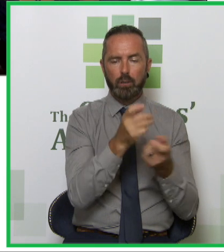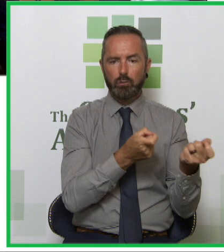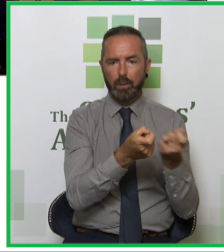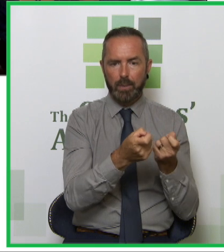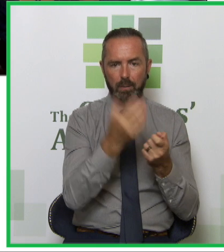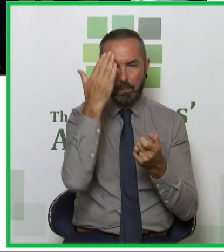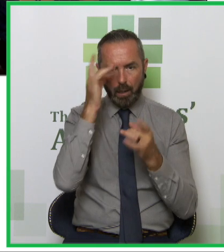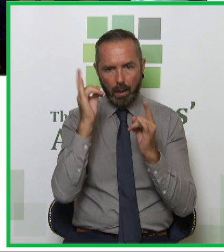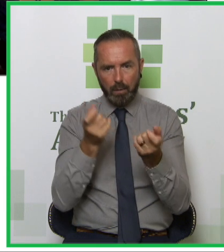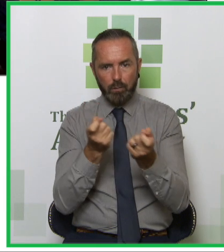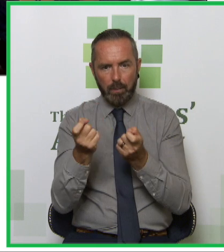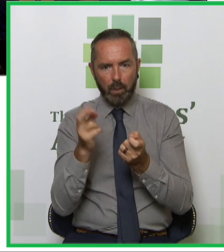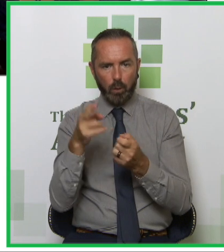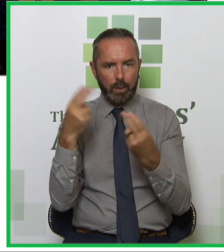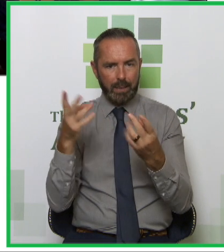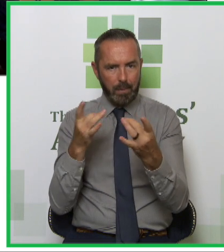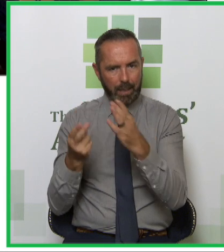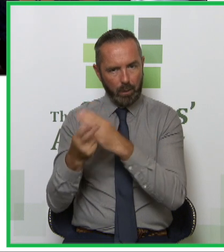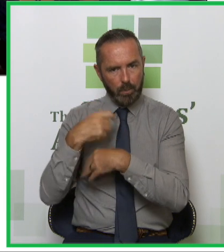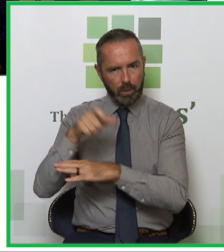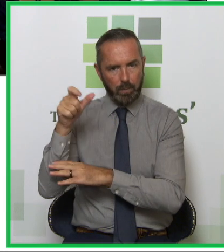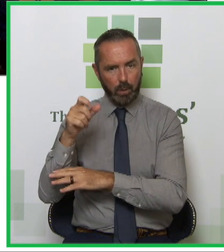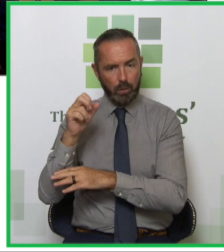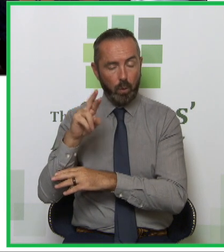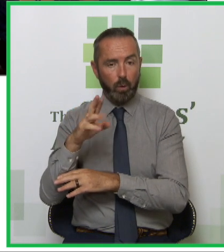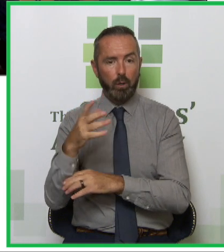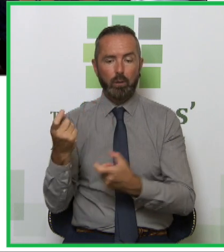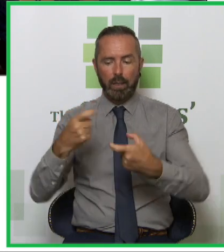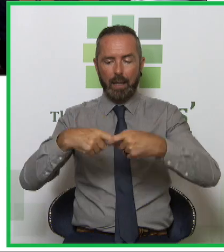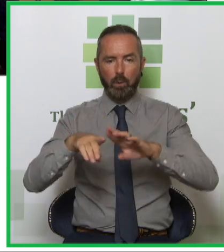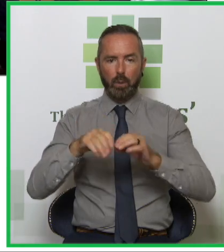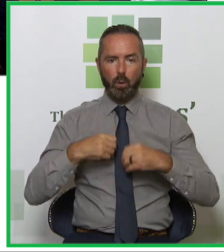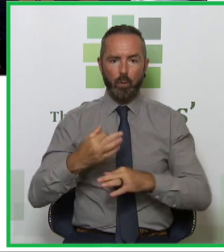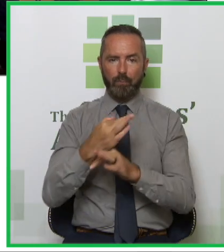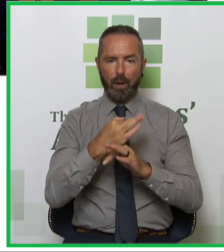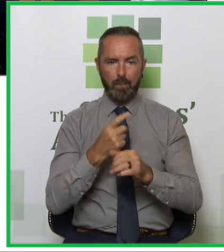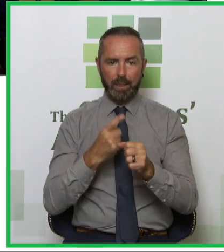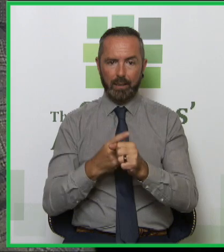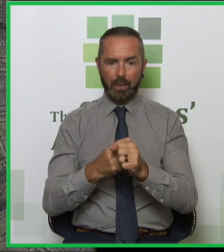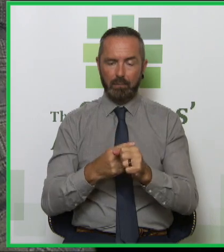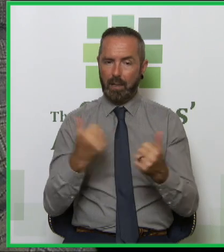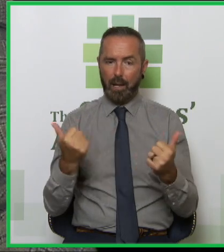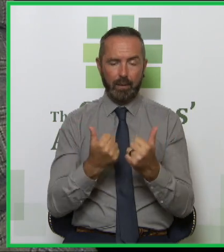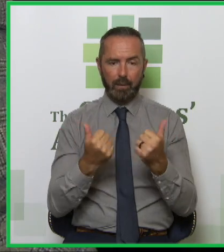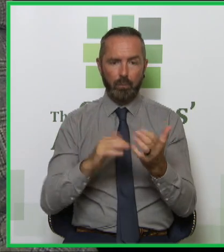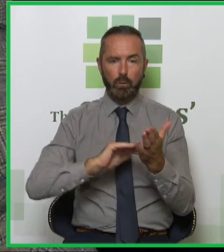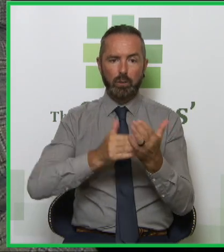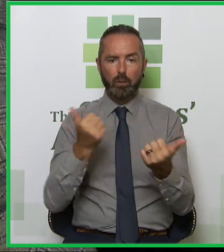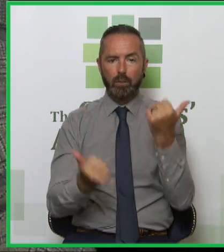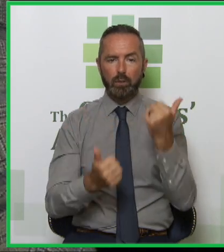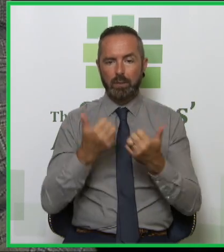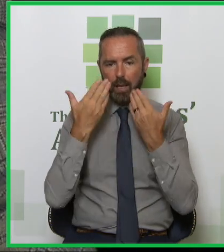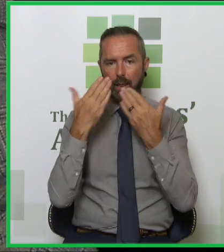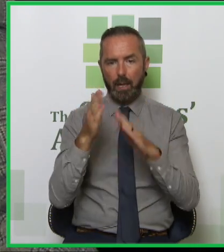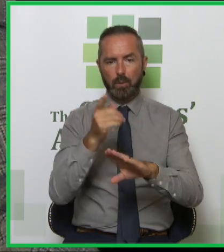make amends to a victim, or even to reconnect with their own family, any possible combination of things you can do, restorative justice enables